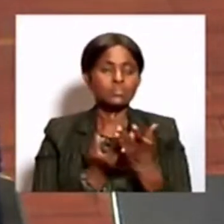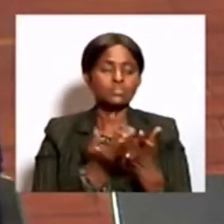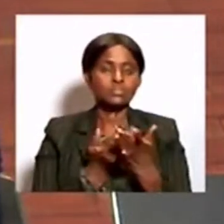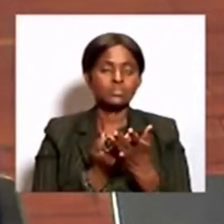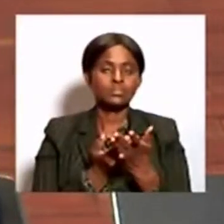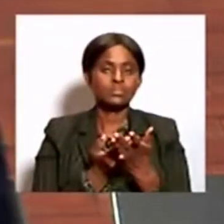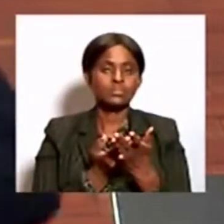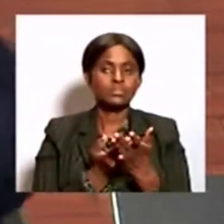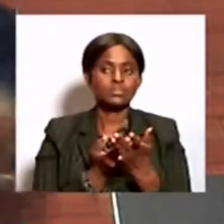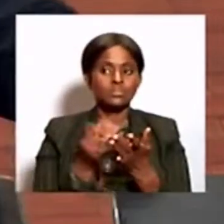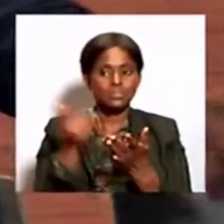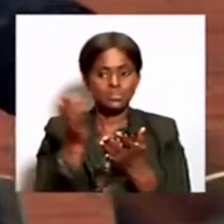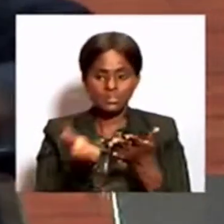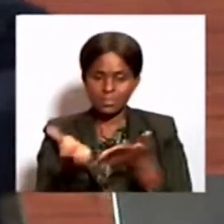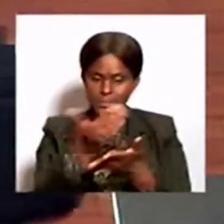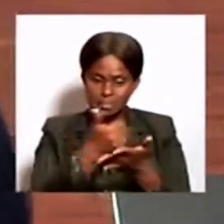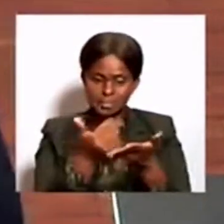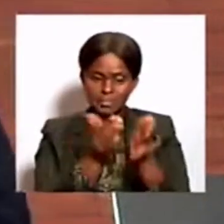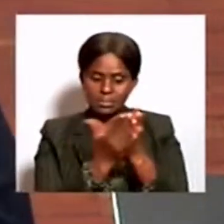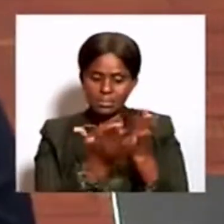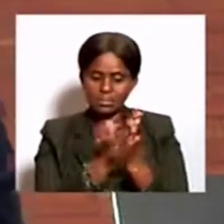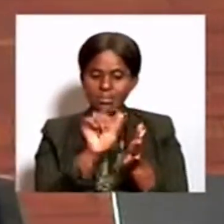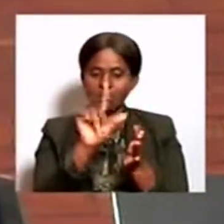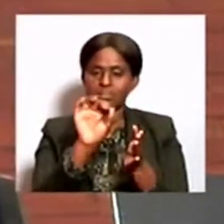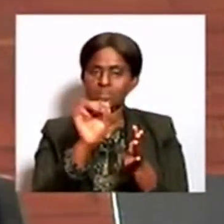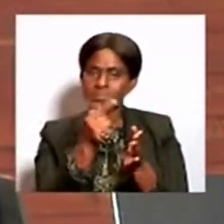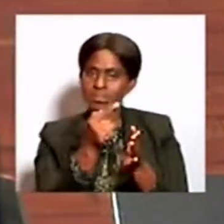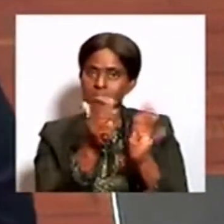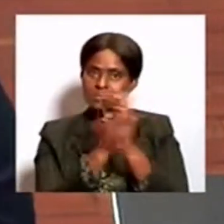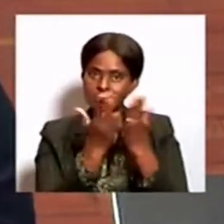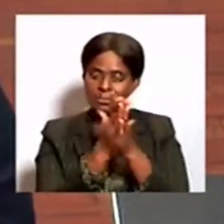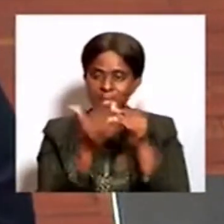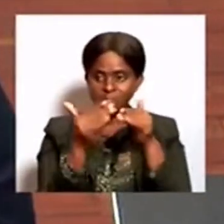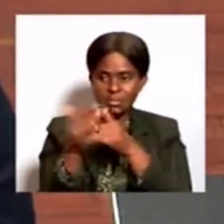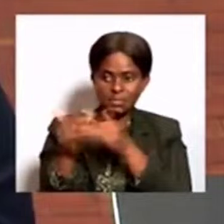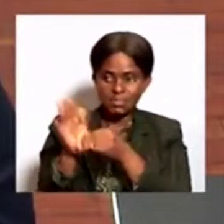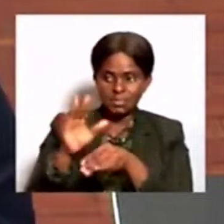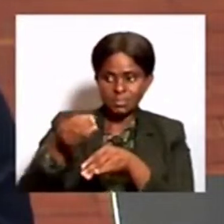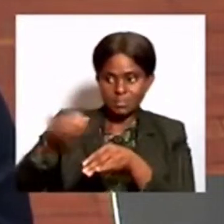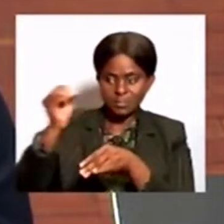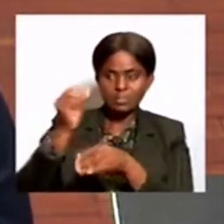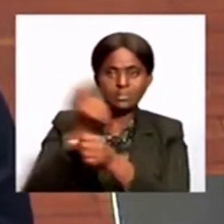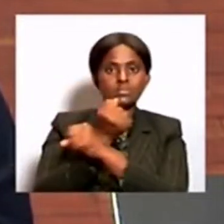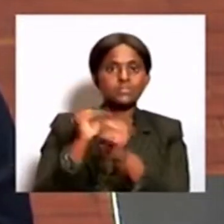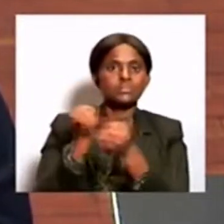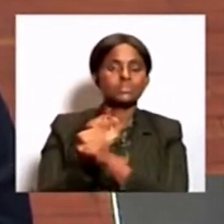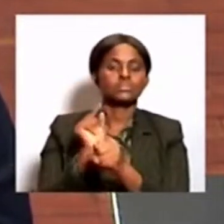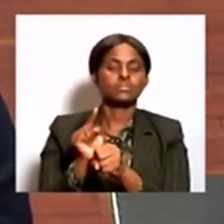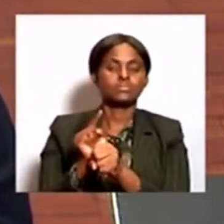You generated that logbook against your own resolutions.